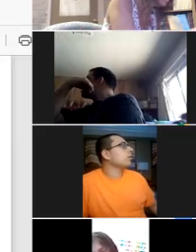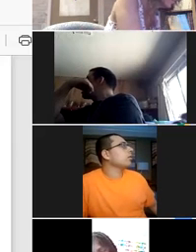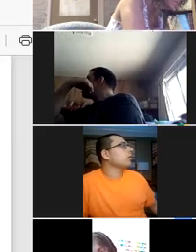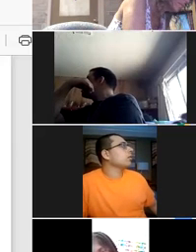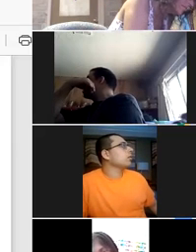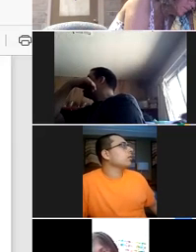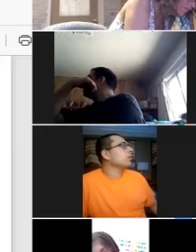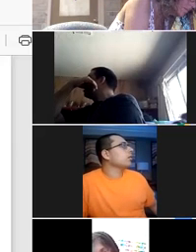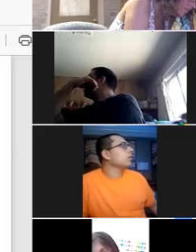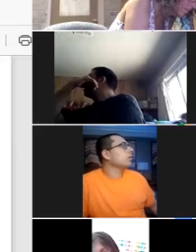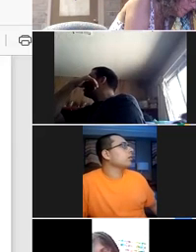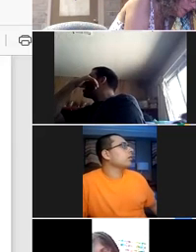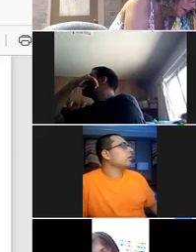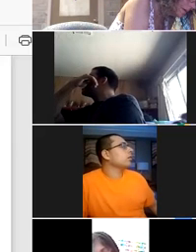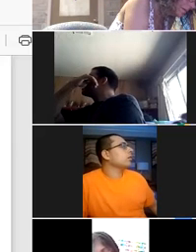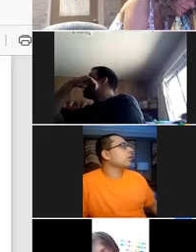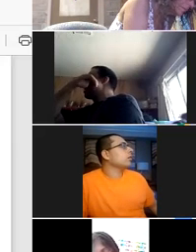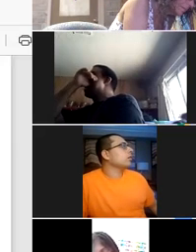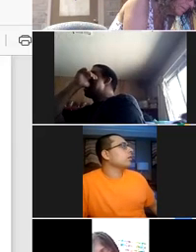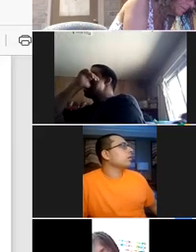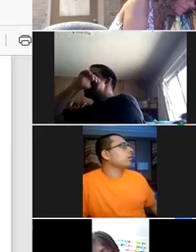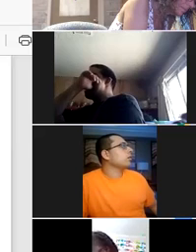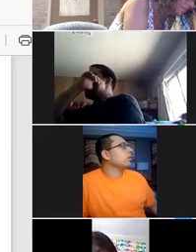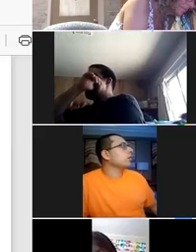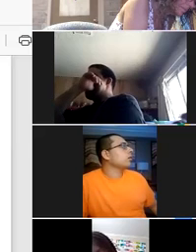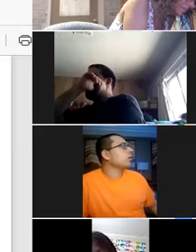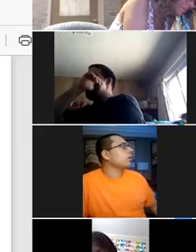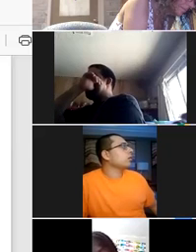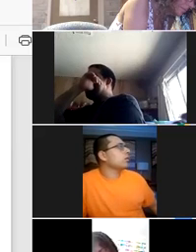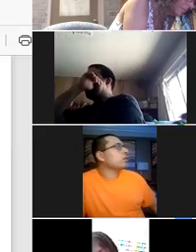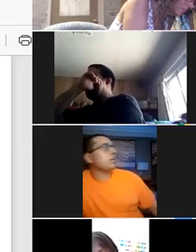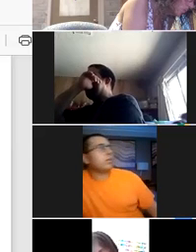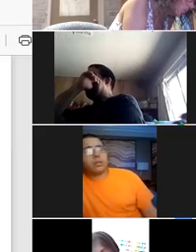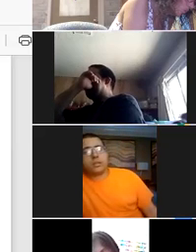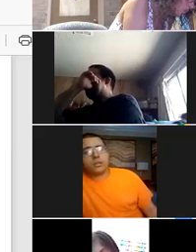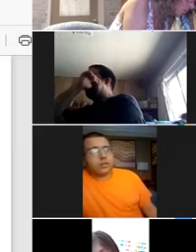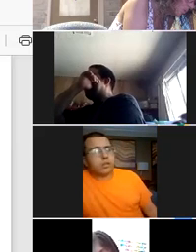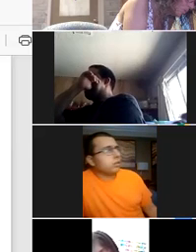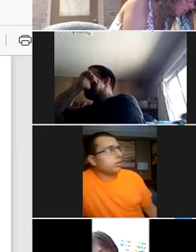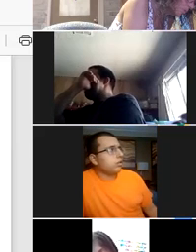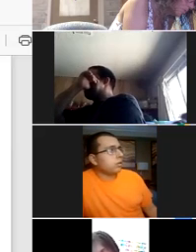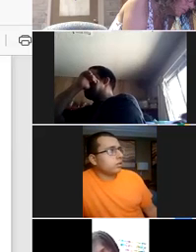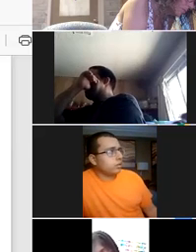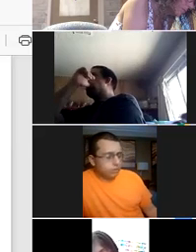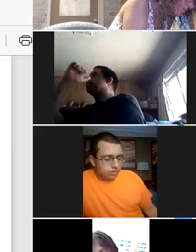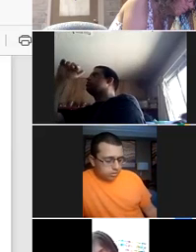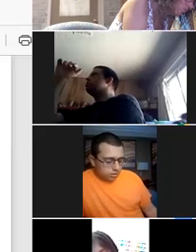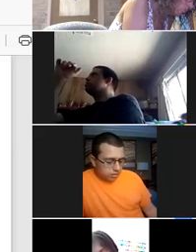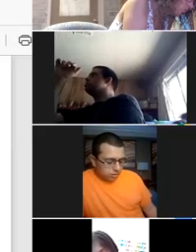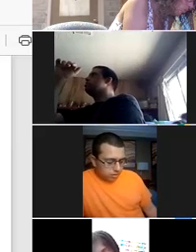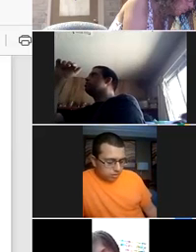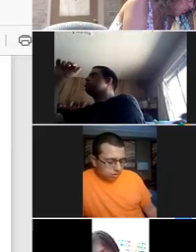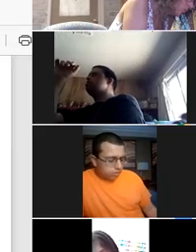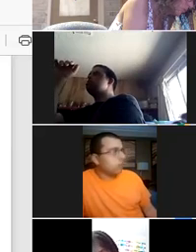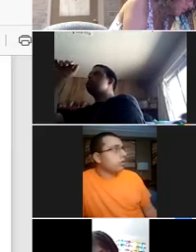seed in those days in that area. So Jesus is telling this story, and